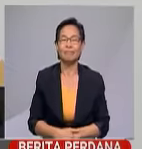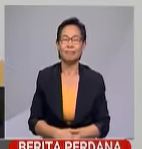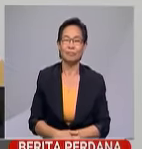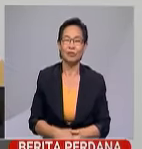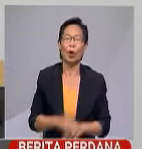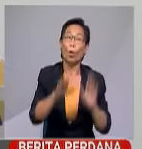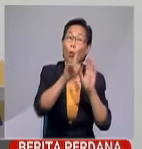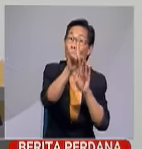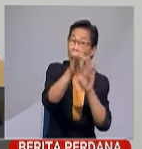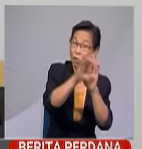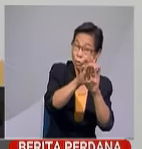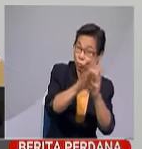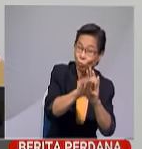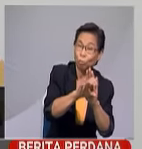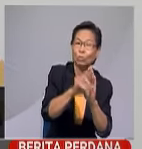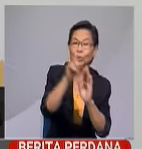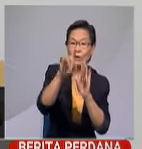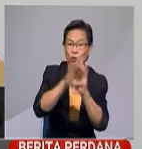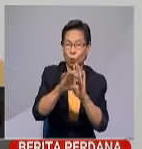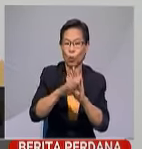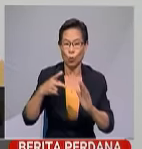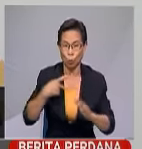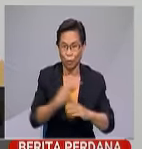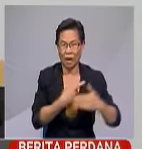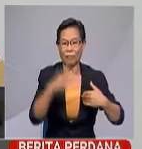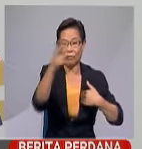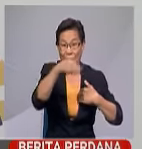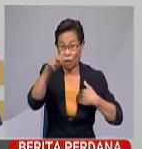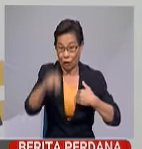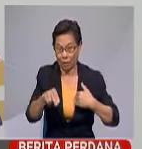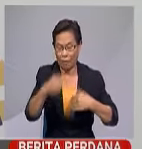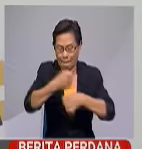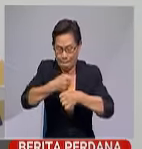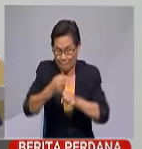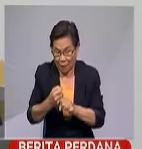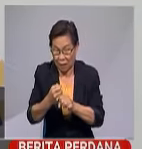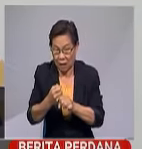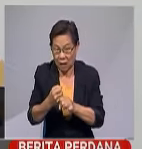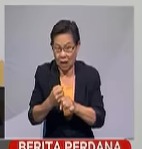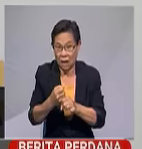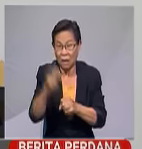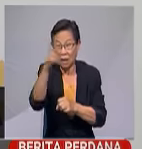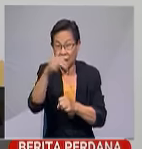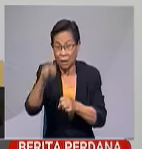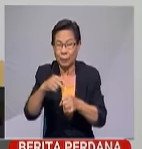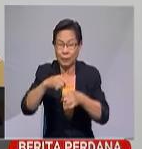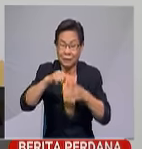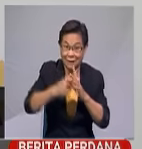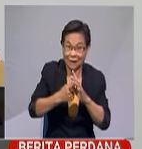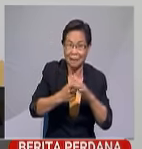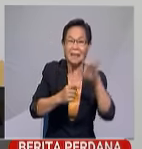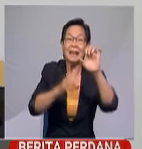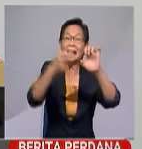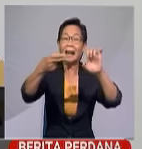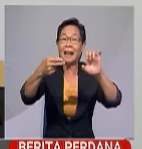One example would be, we have Grab that created this e-hailing ecosystem here in